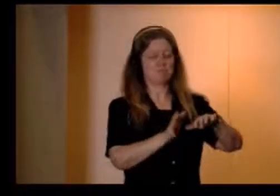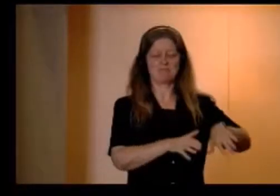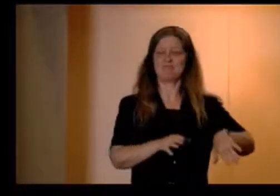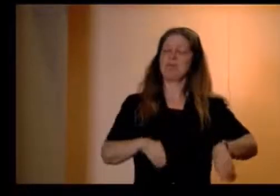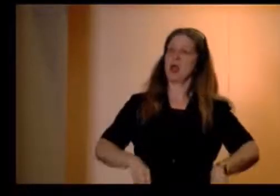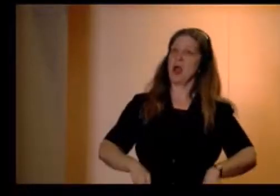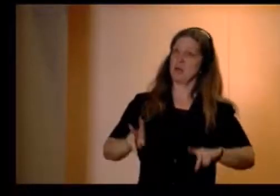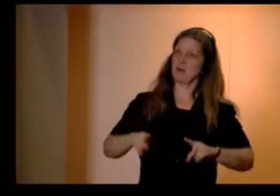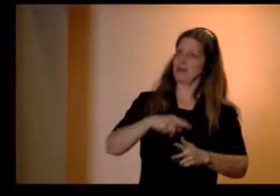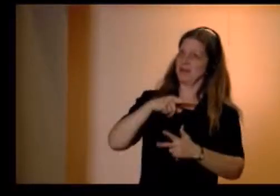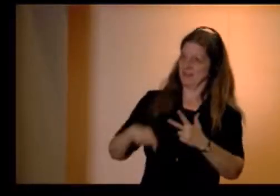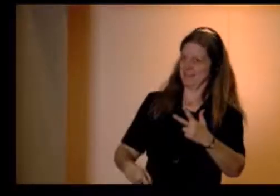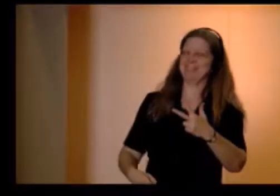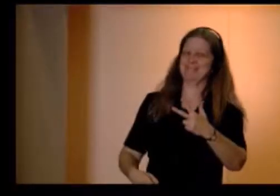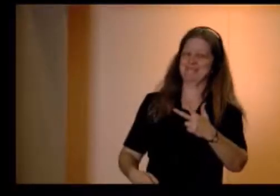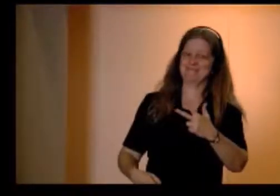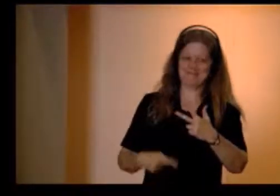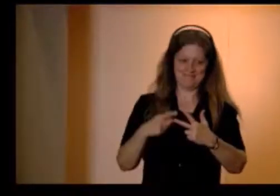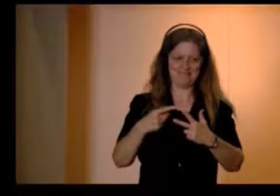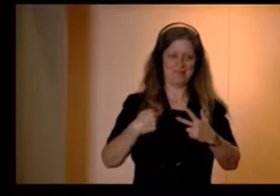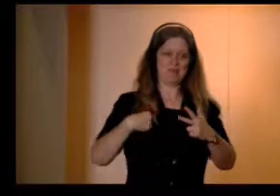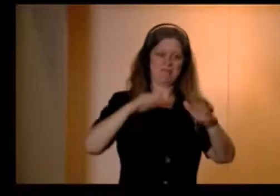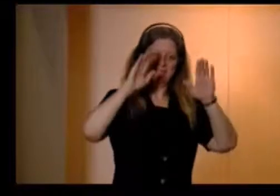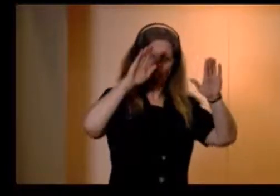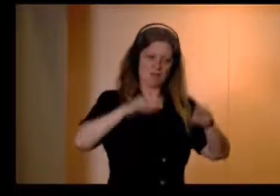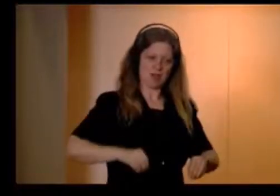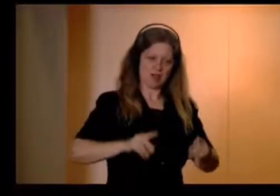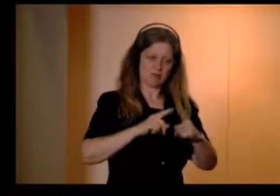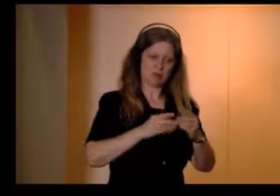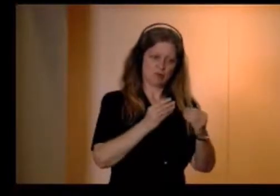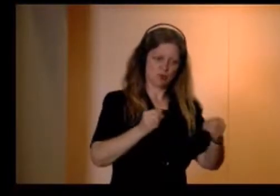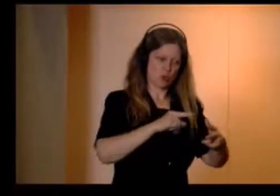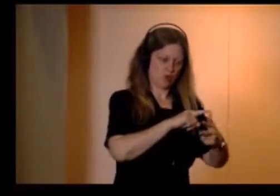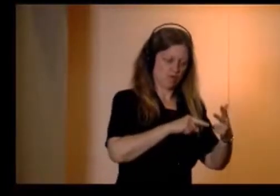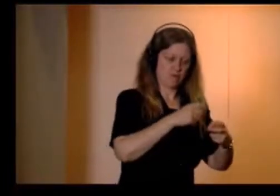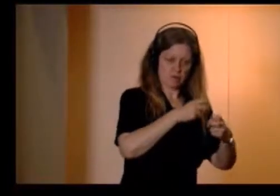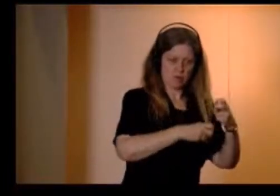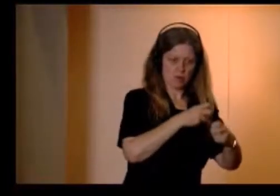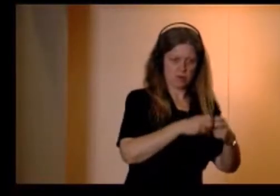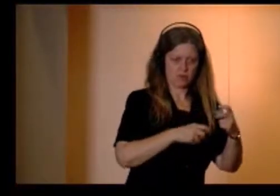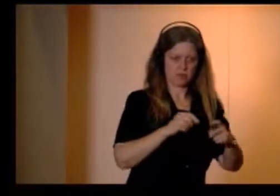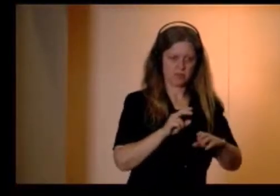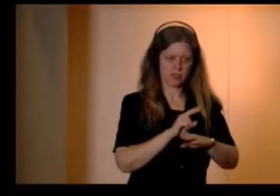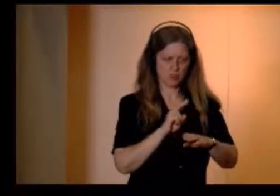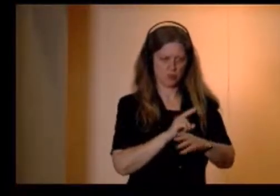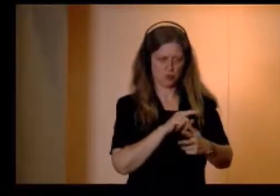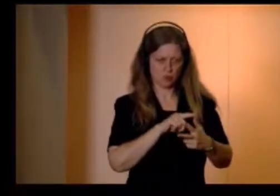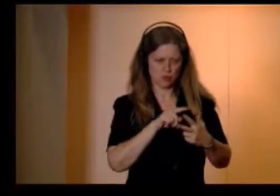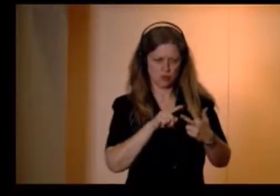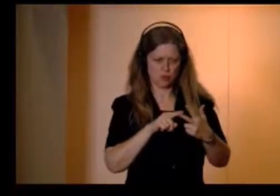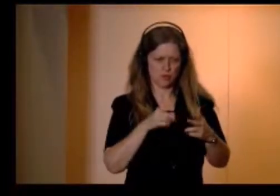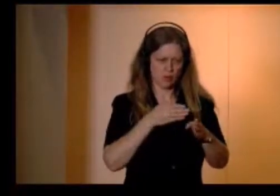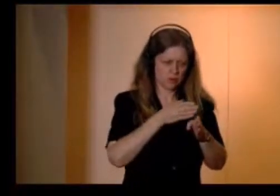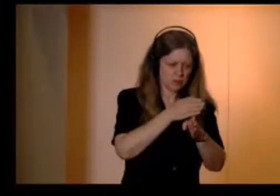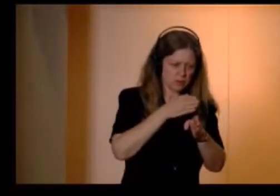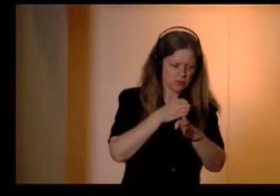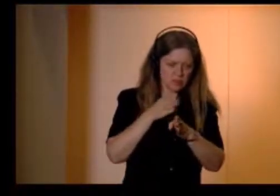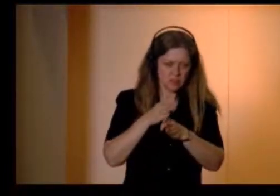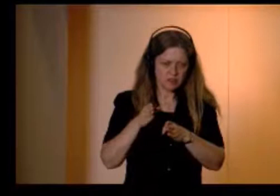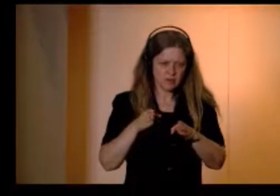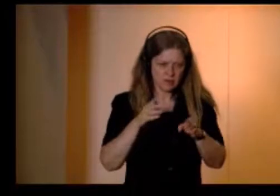think we have this tremendous opportunity to kind of solve these problems and use these as focal areas for our further